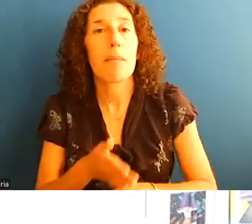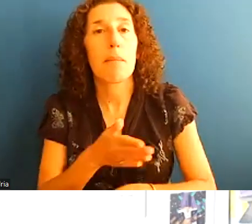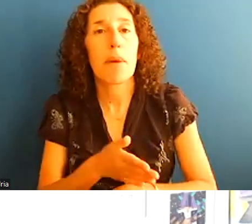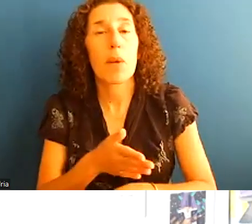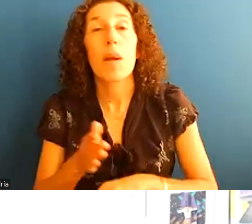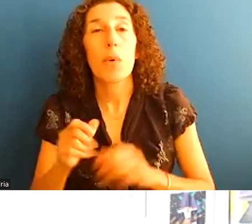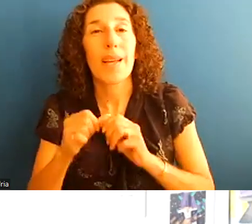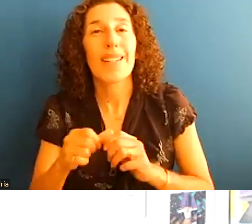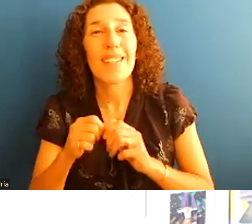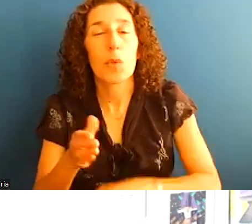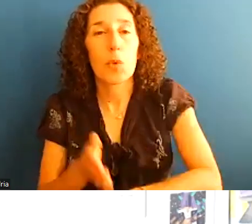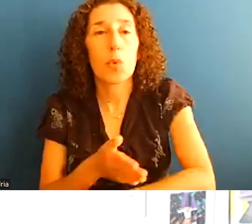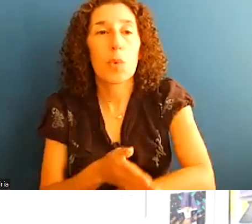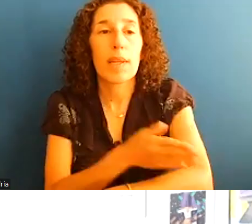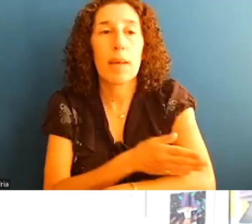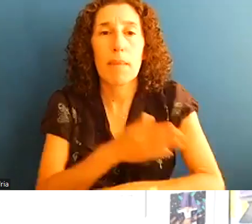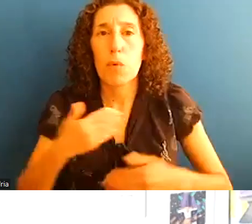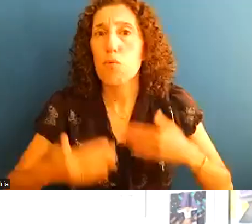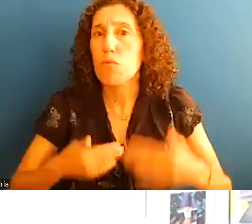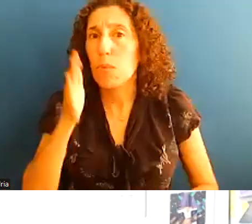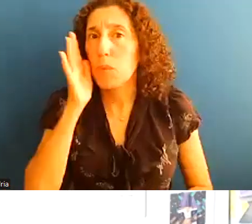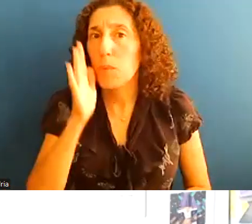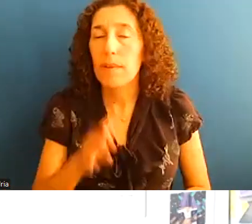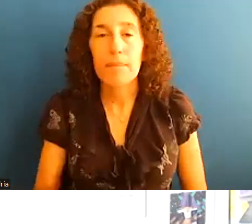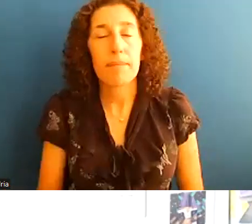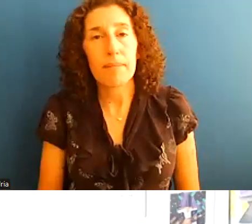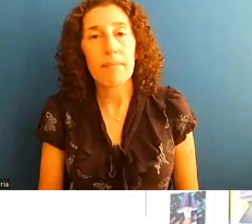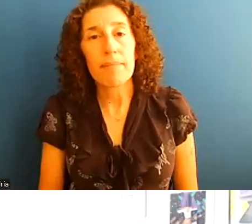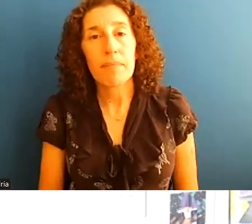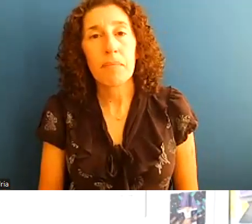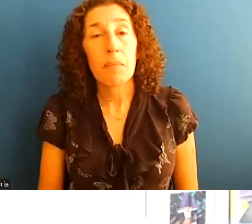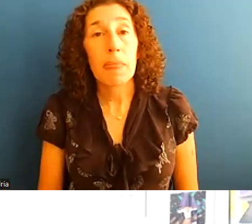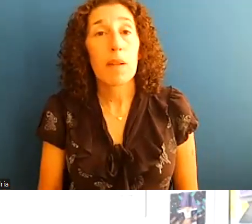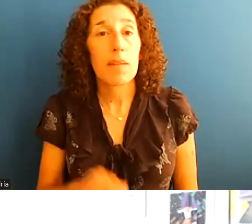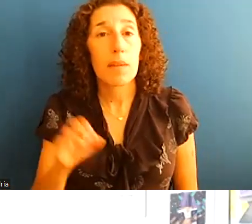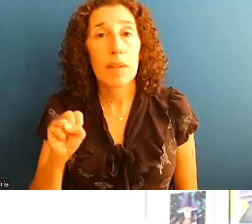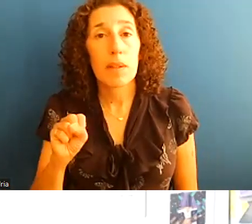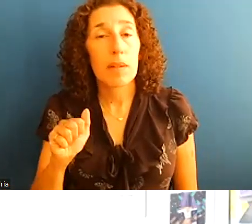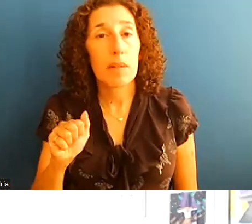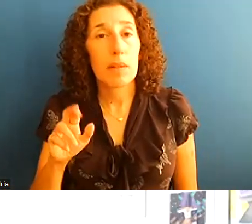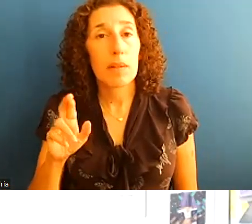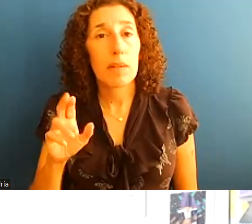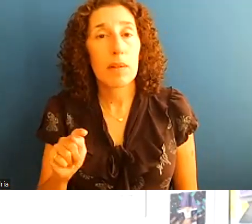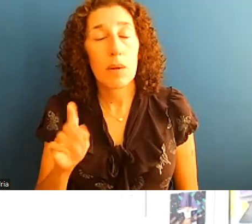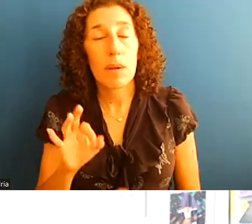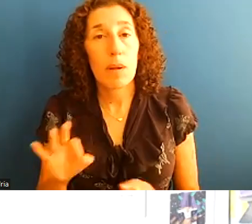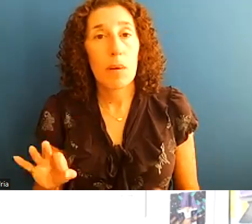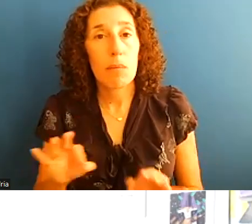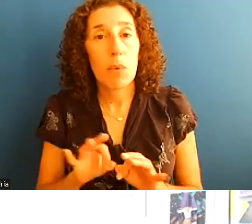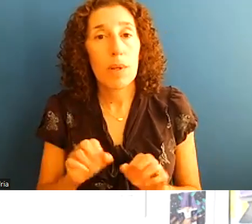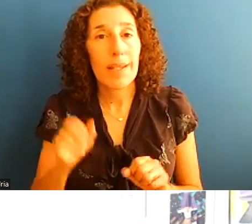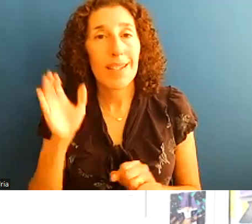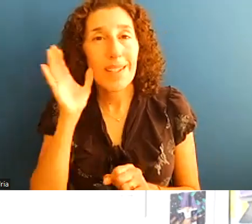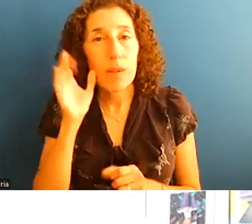get better, but one of the important parts with SART is being able to hear from the